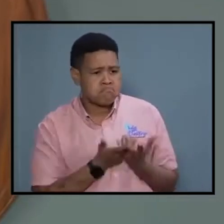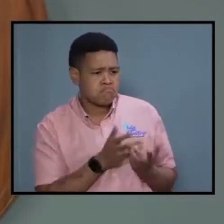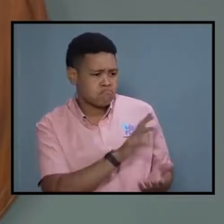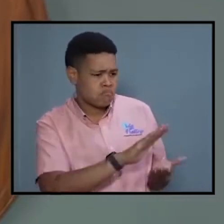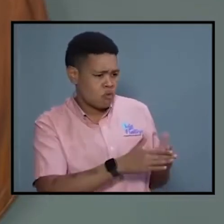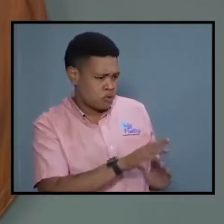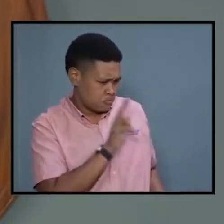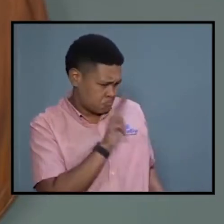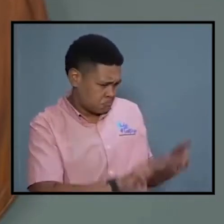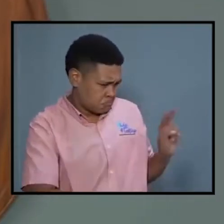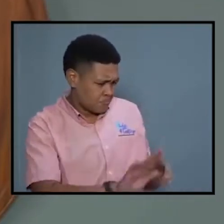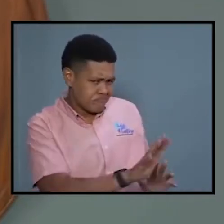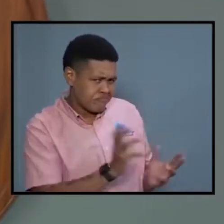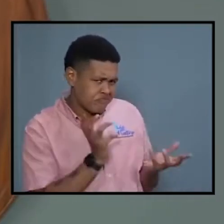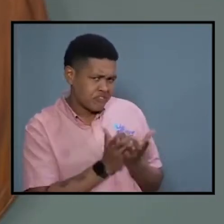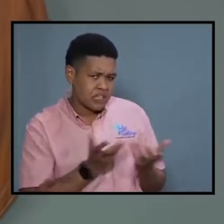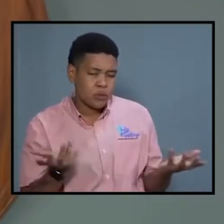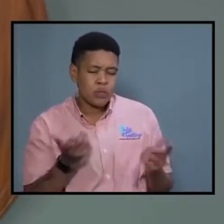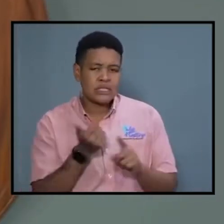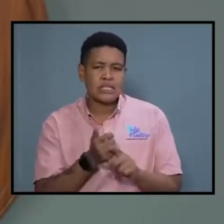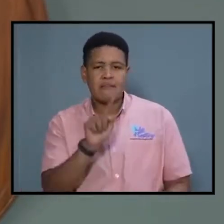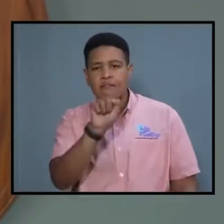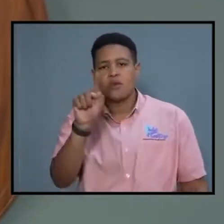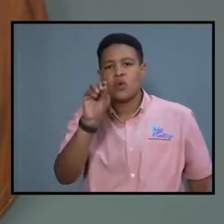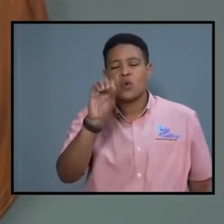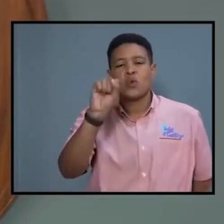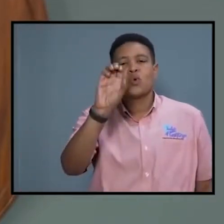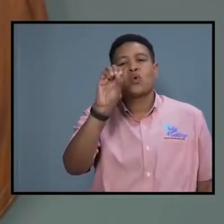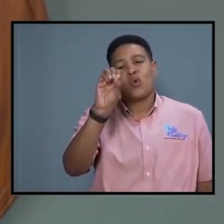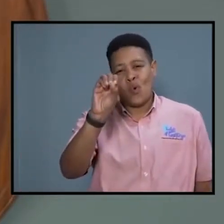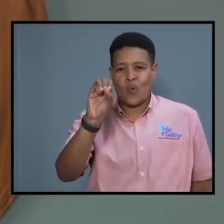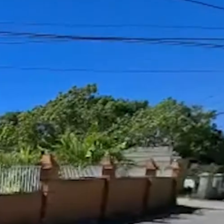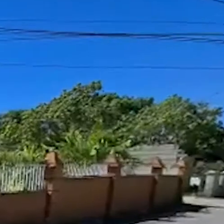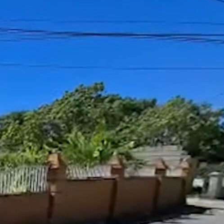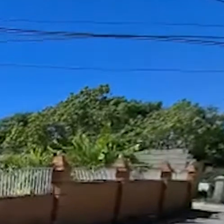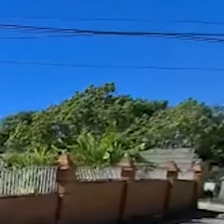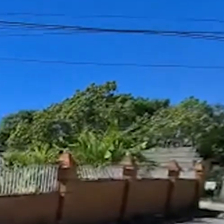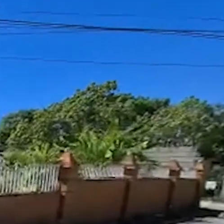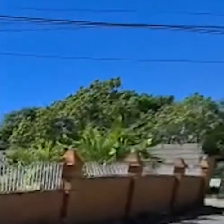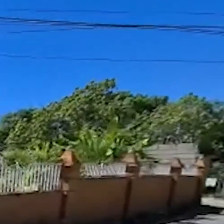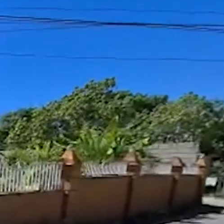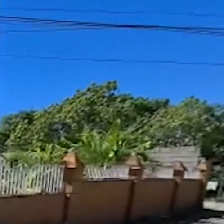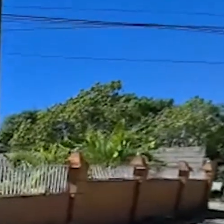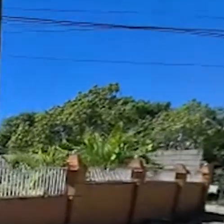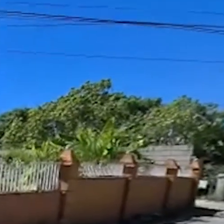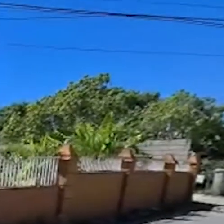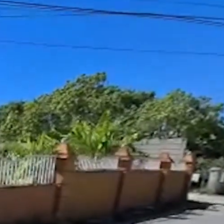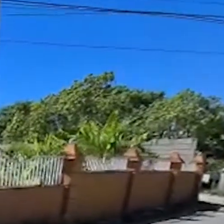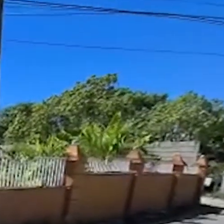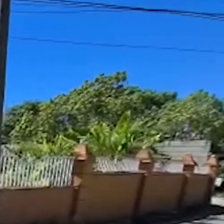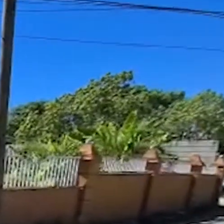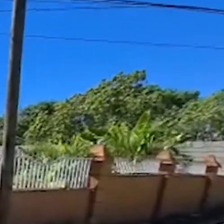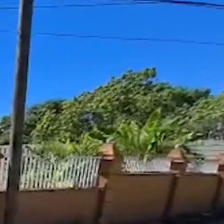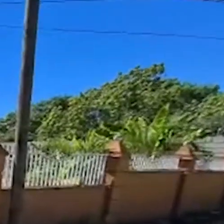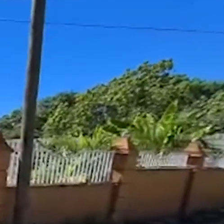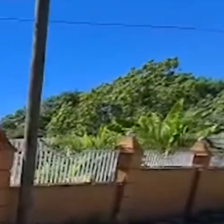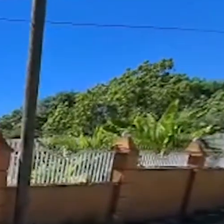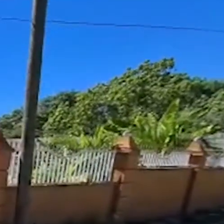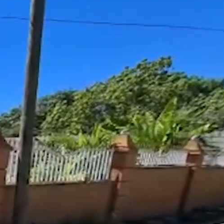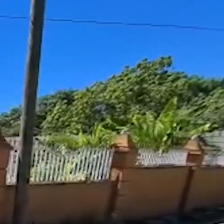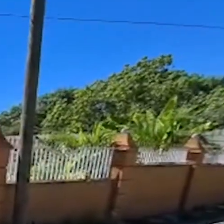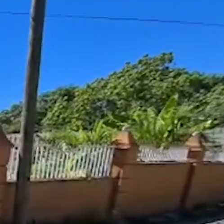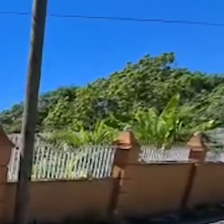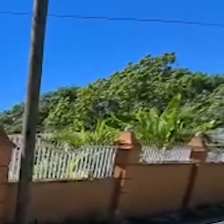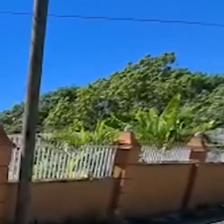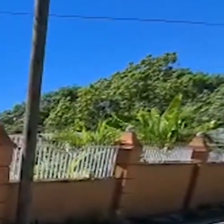the application of zones of special operations. Prime Minister Holness said that a vast majority of residents